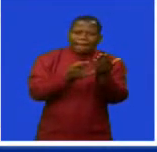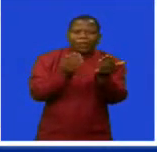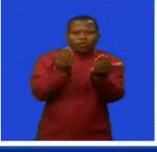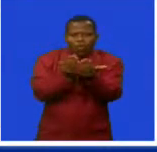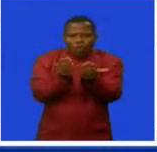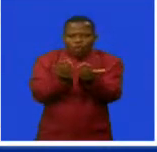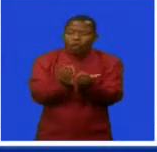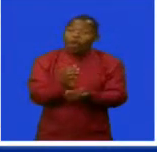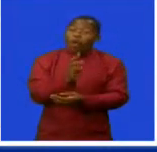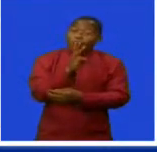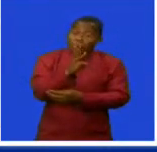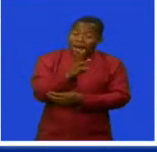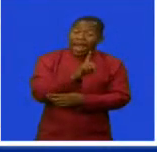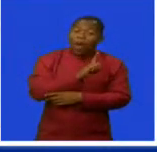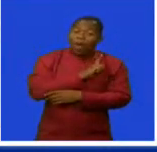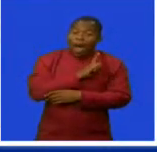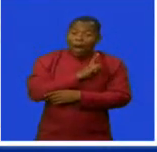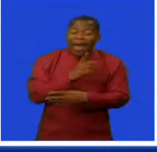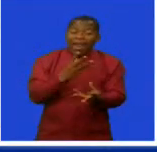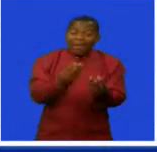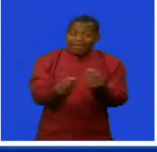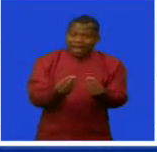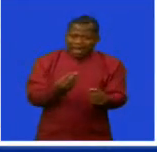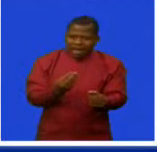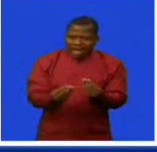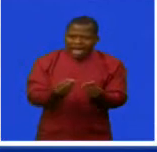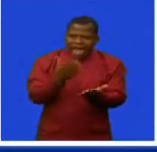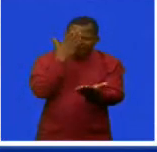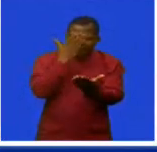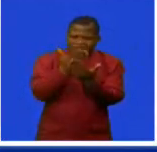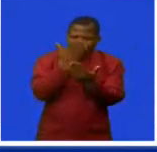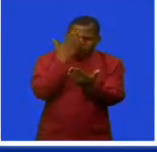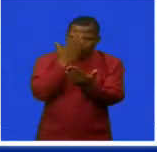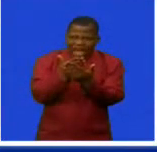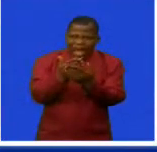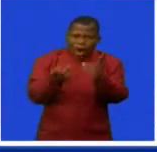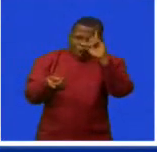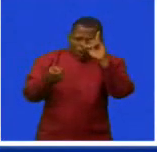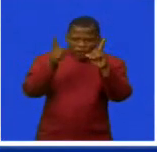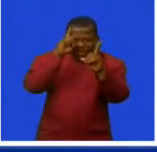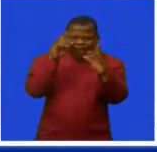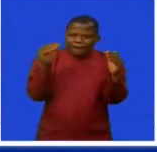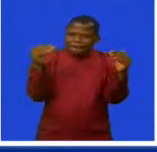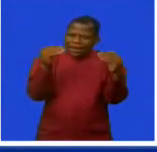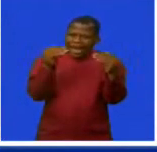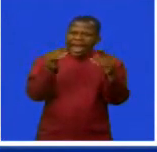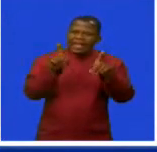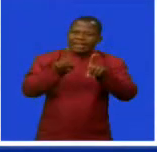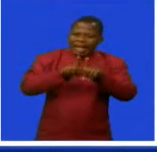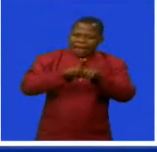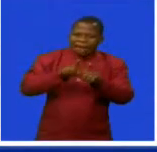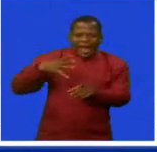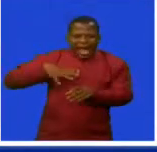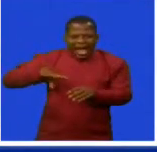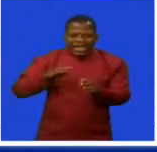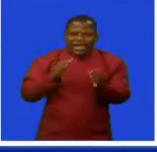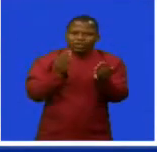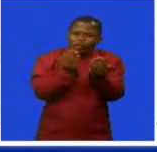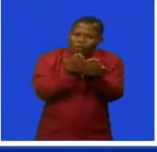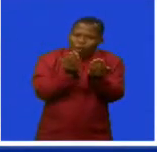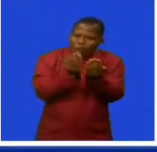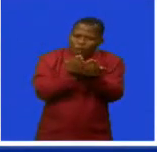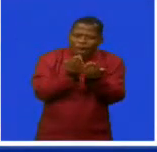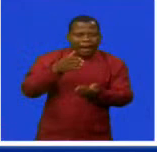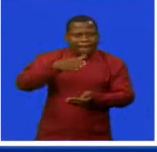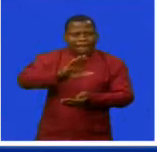naletikolwa kuze bantwana labafundza kito bathole mathuba lafana nako nalabanye. Tindzabeni Eswatini TV kubika